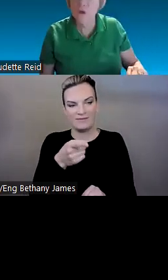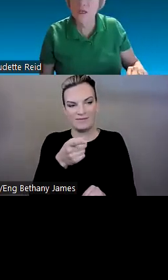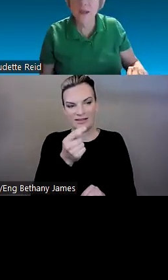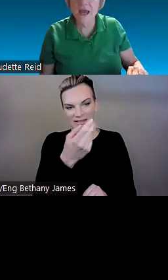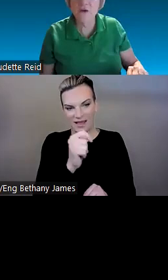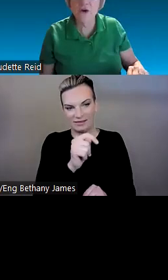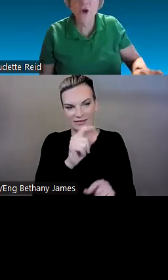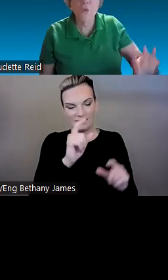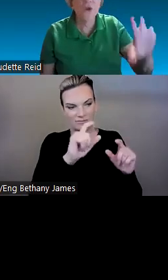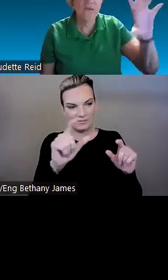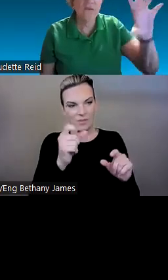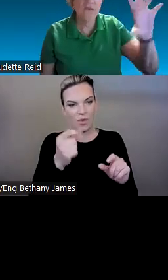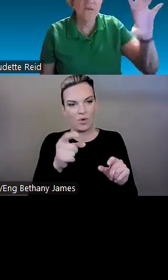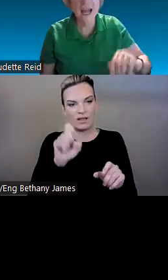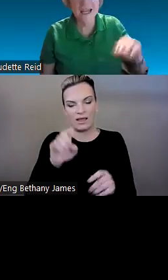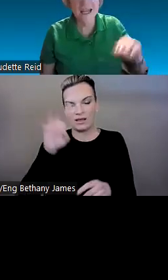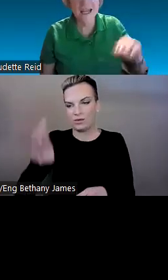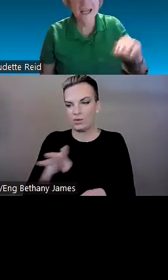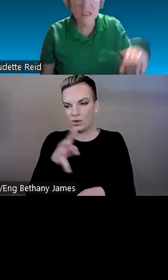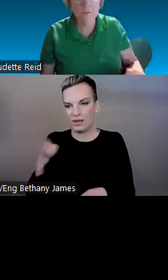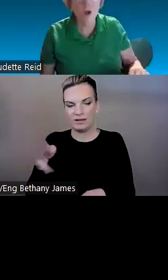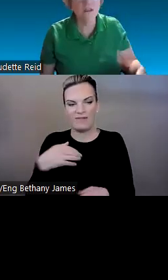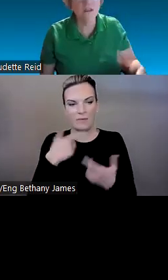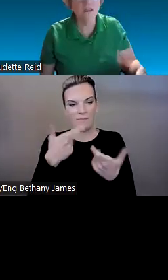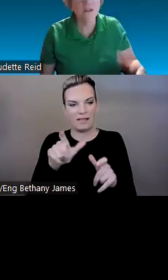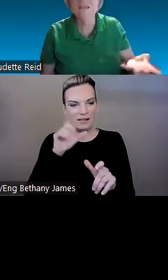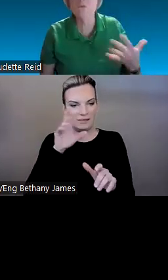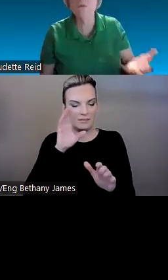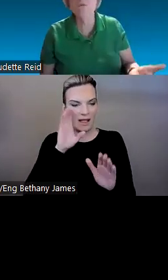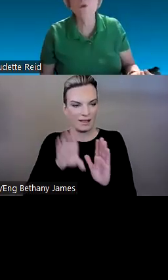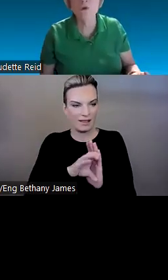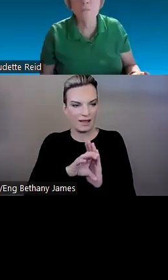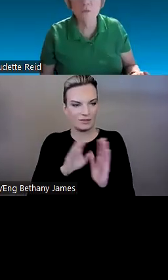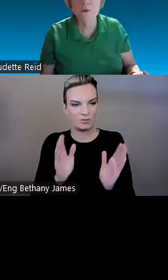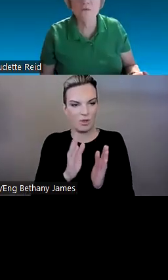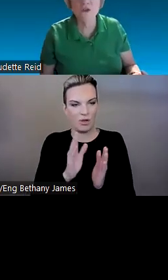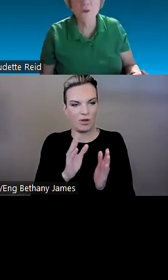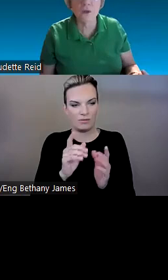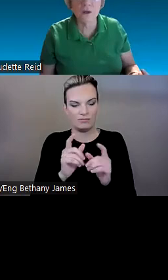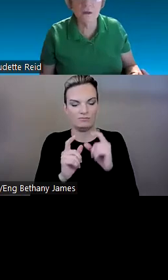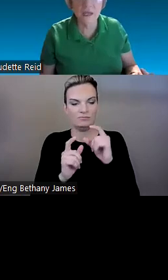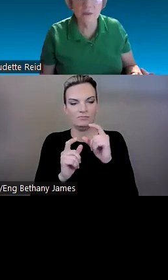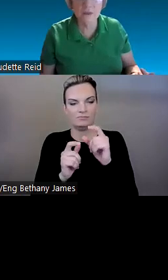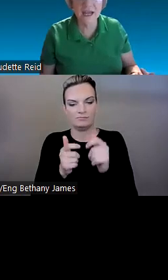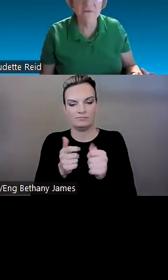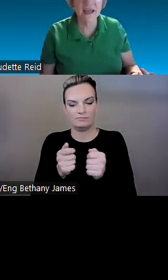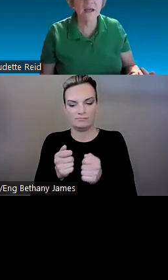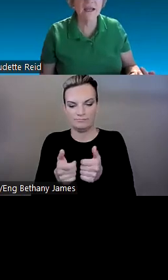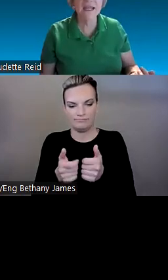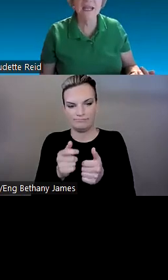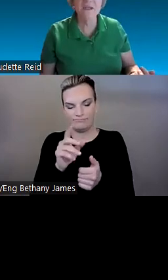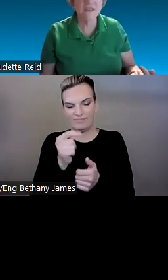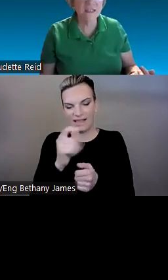the grid pattern, where you have a large icon, very small text. And so people who are much more visual are going to be able to have